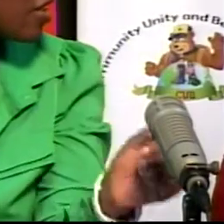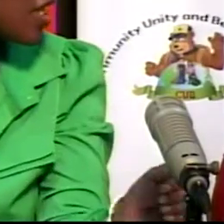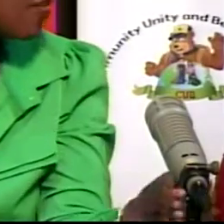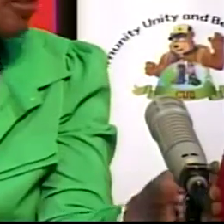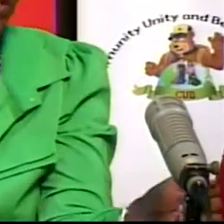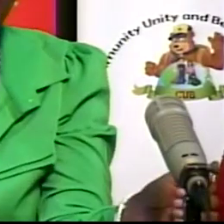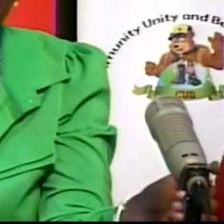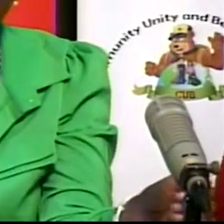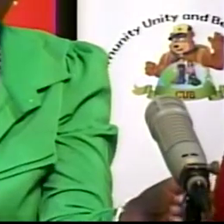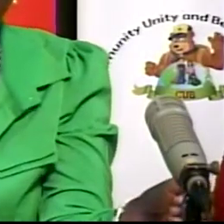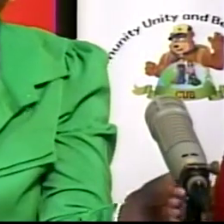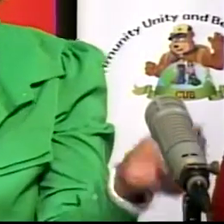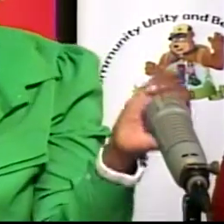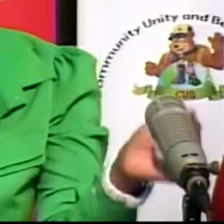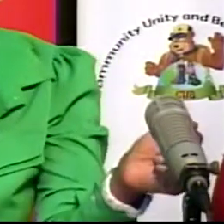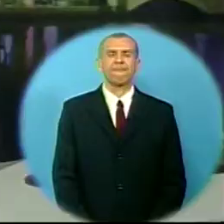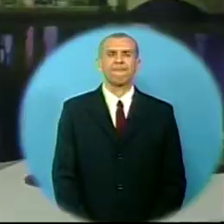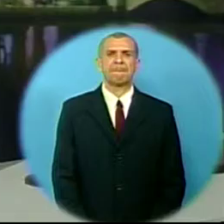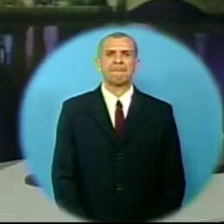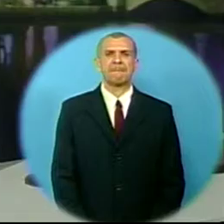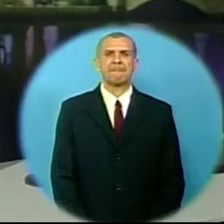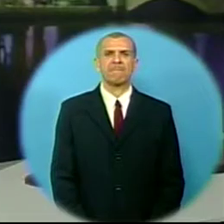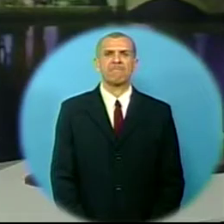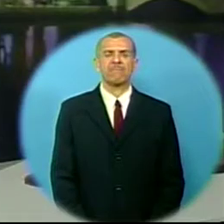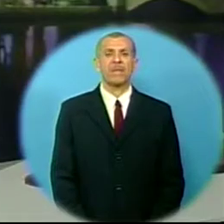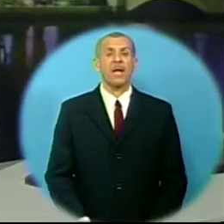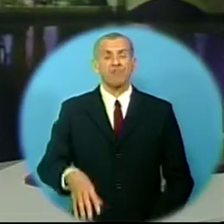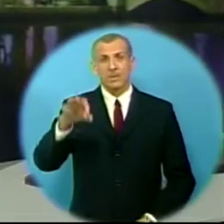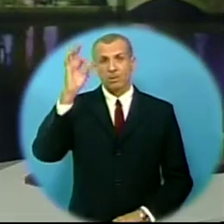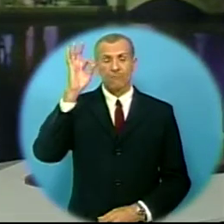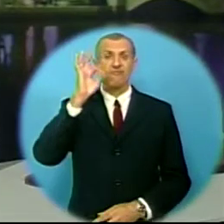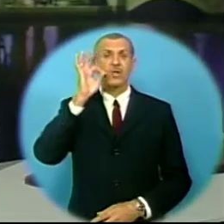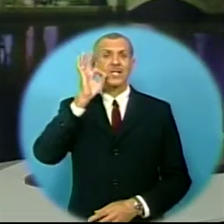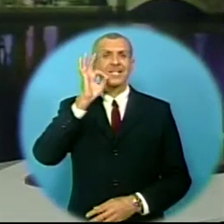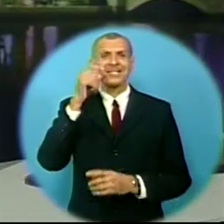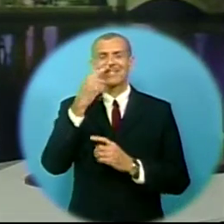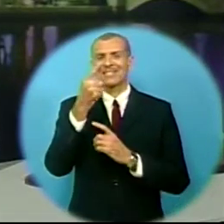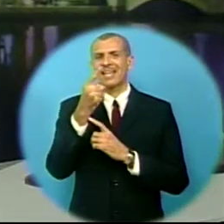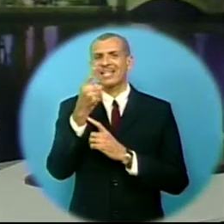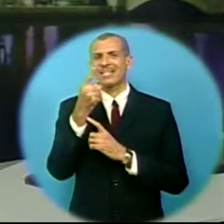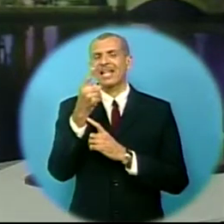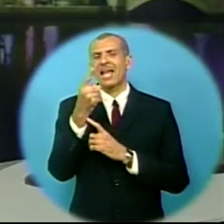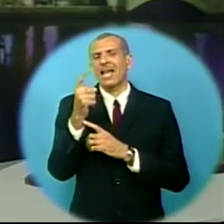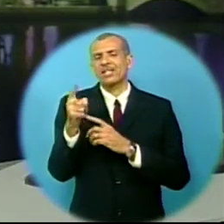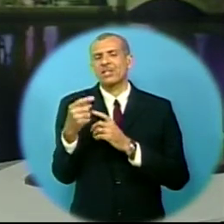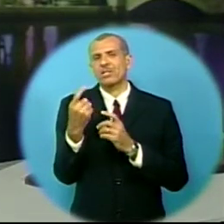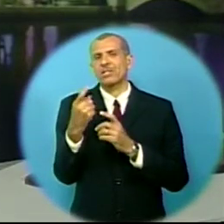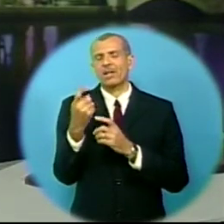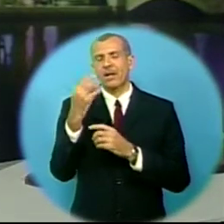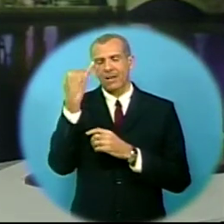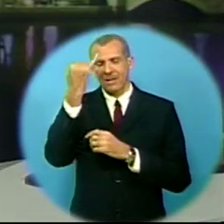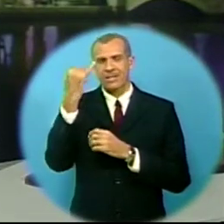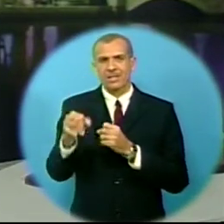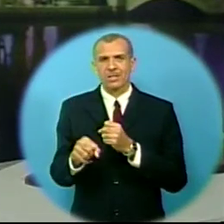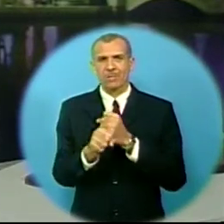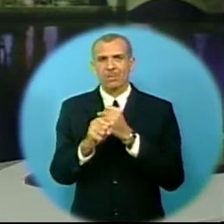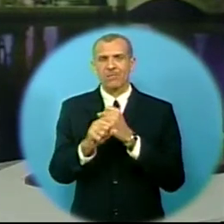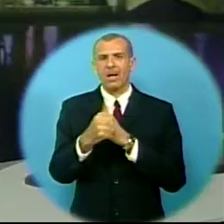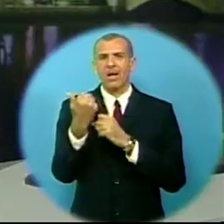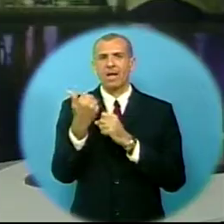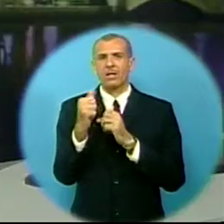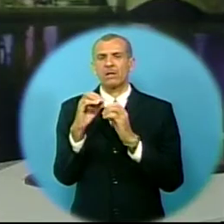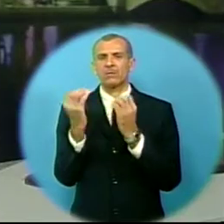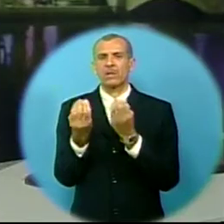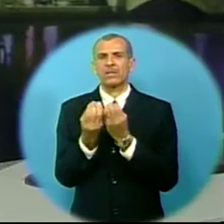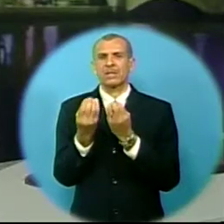a successful business. Ms. Ferguson's view was supported by representatives from several other organizations which